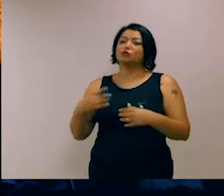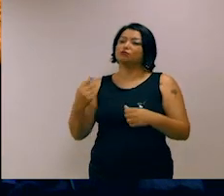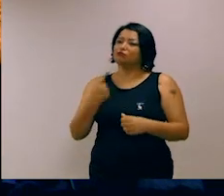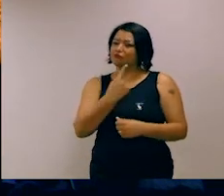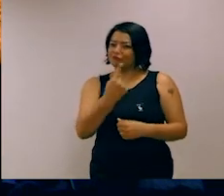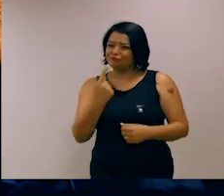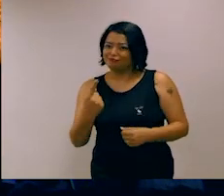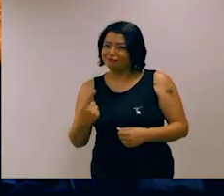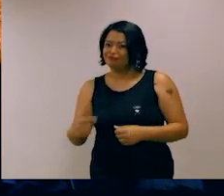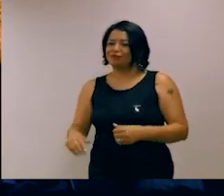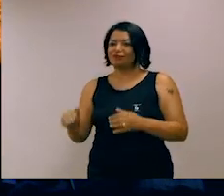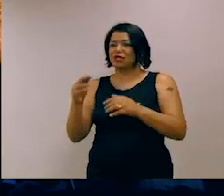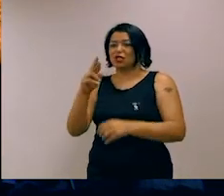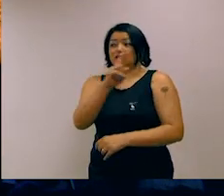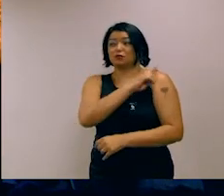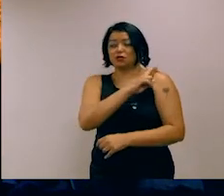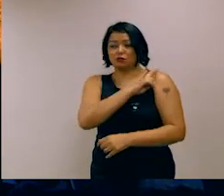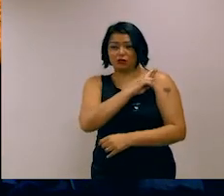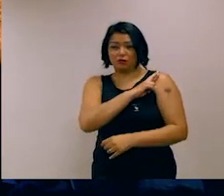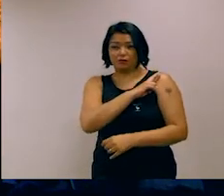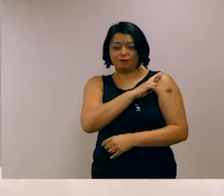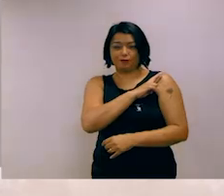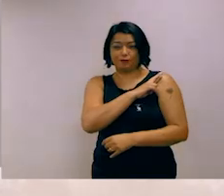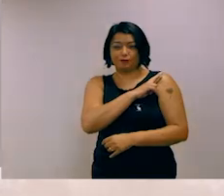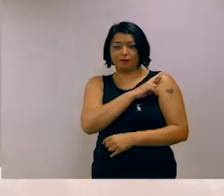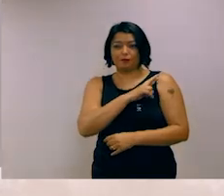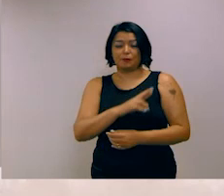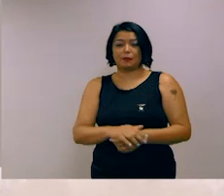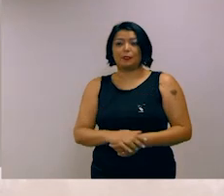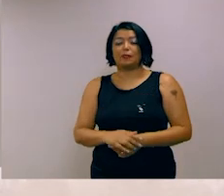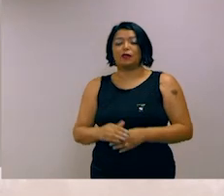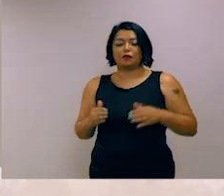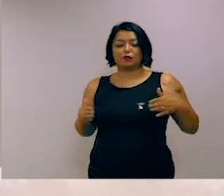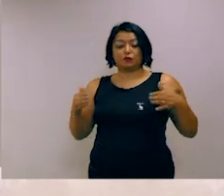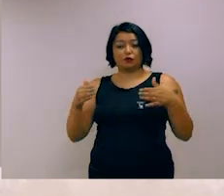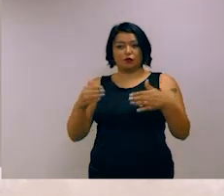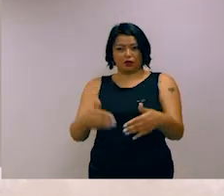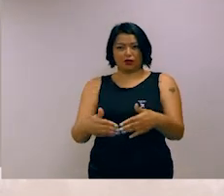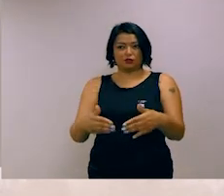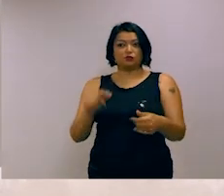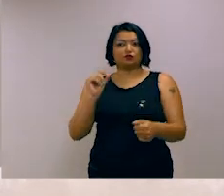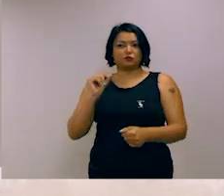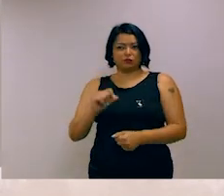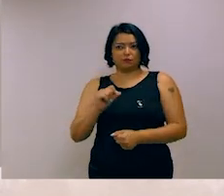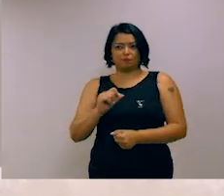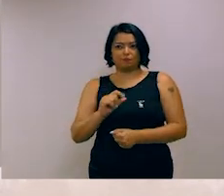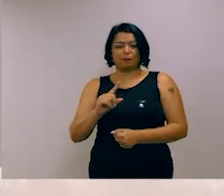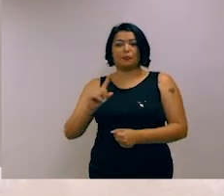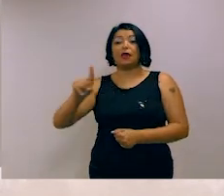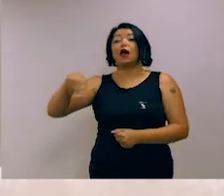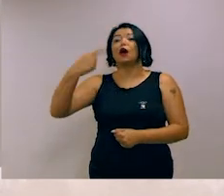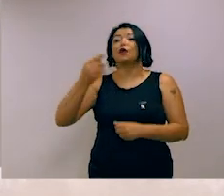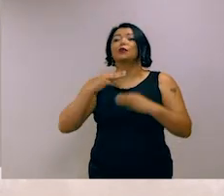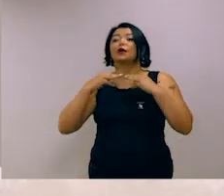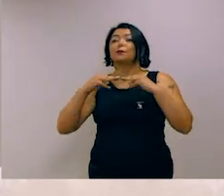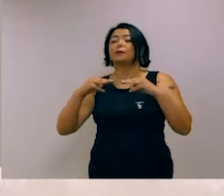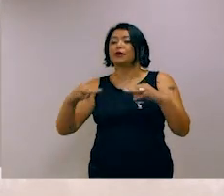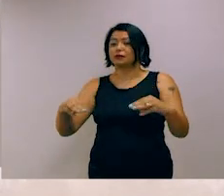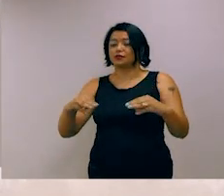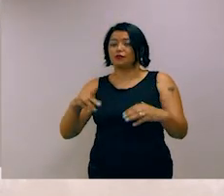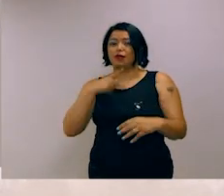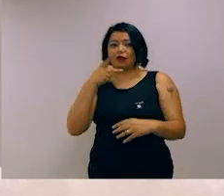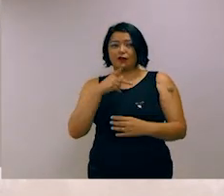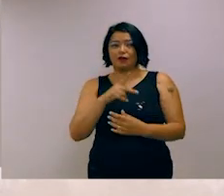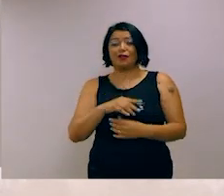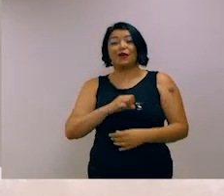be focused. So the first message is the personal request message that said, "Hello, this is Ben from the